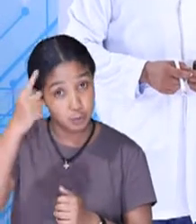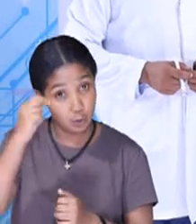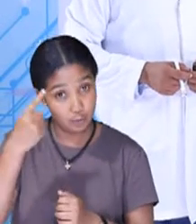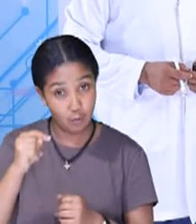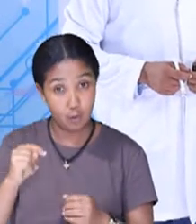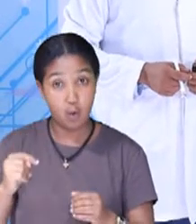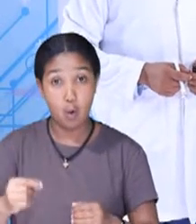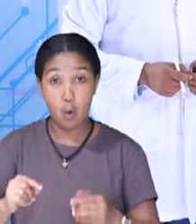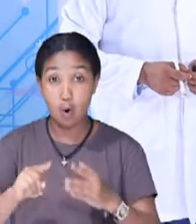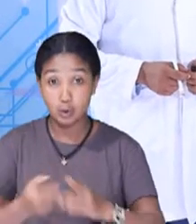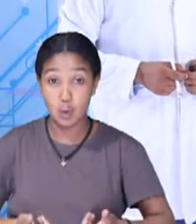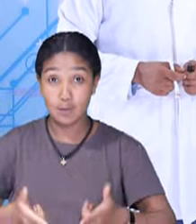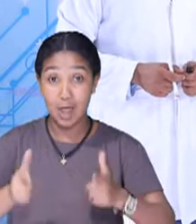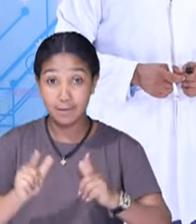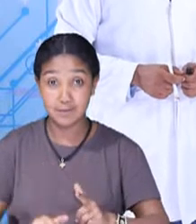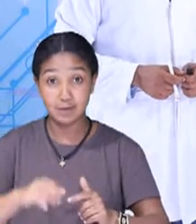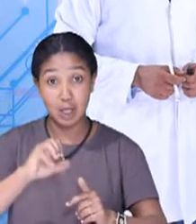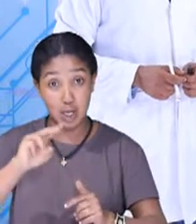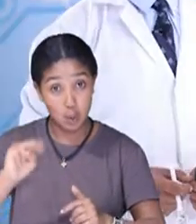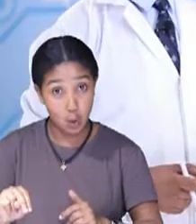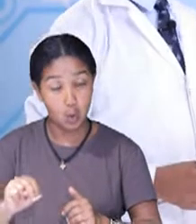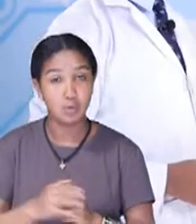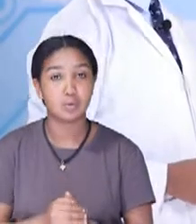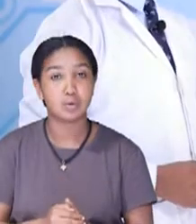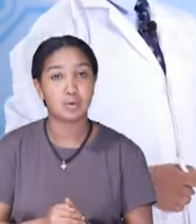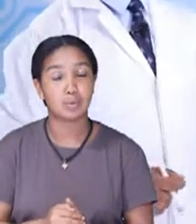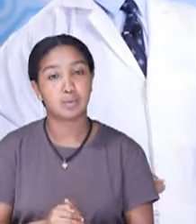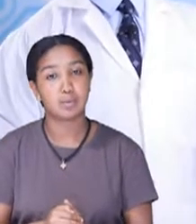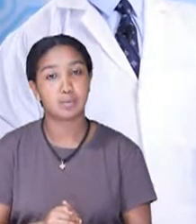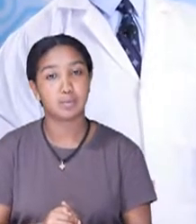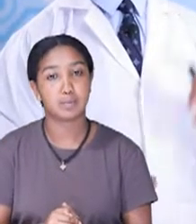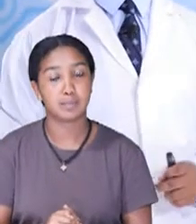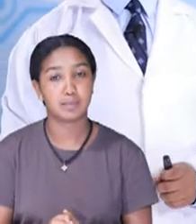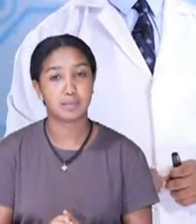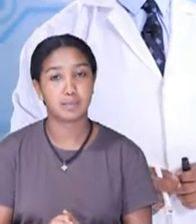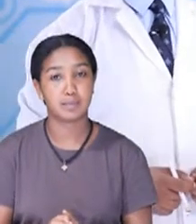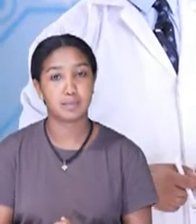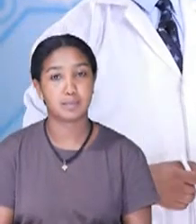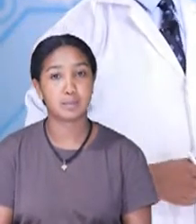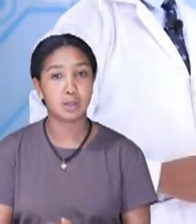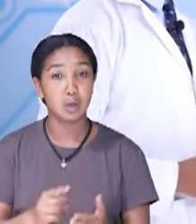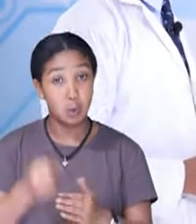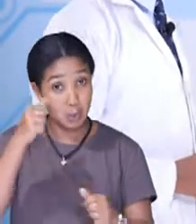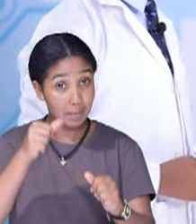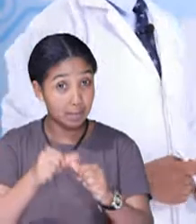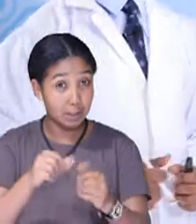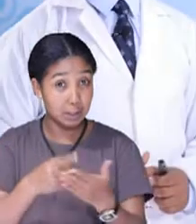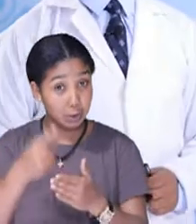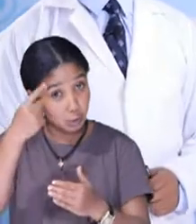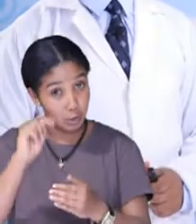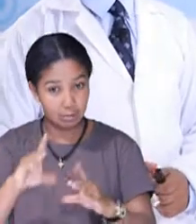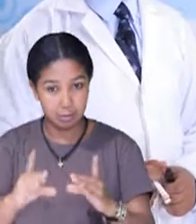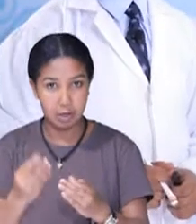for origin of life is endosymbiont theory or endosymbiosis theory. You remember this theory